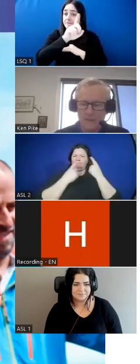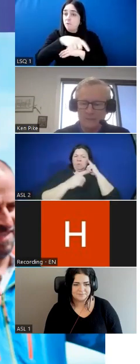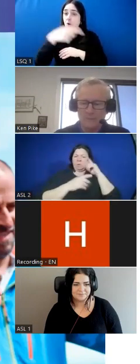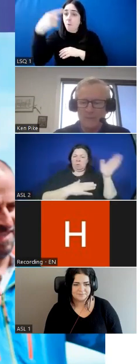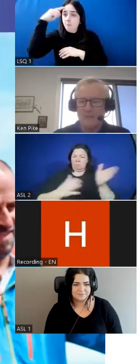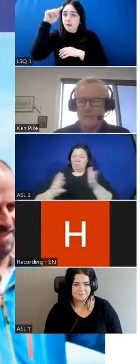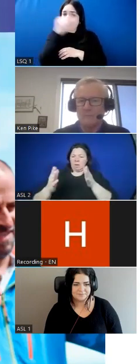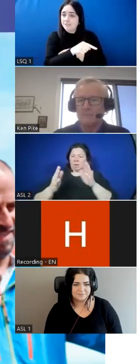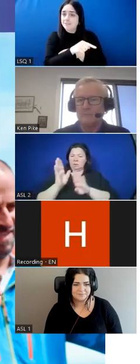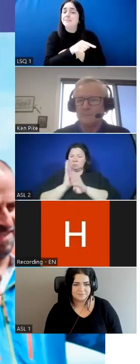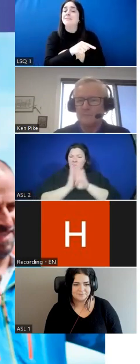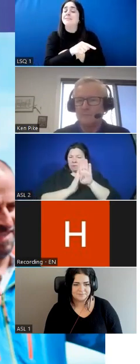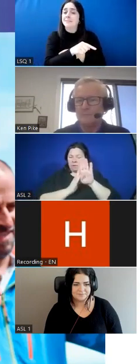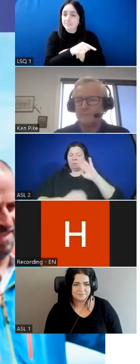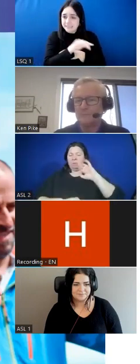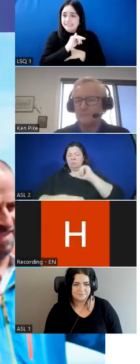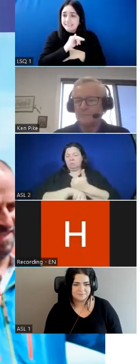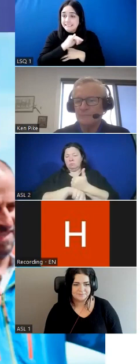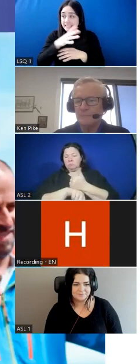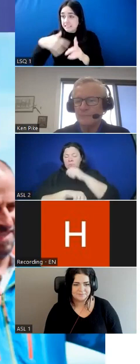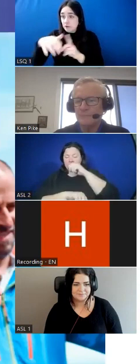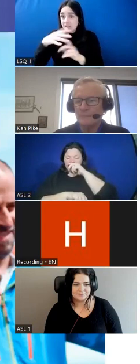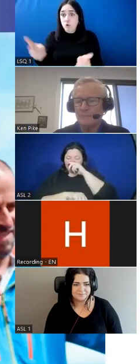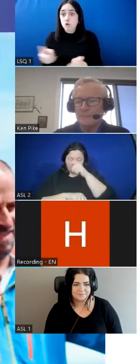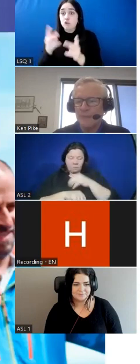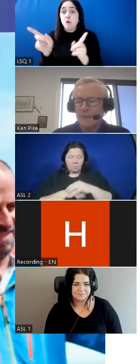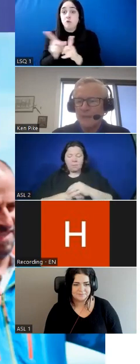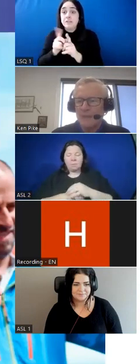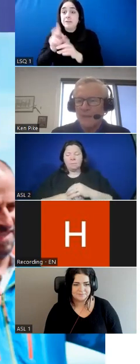and implemented.